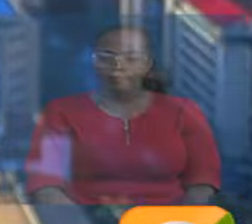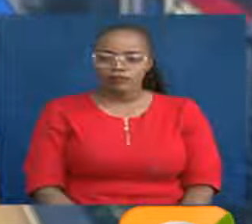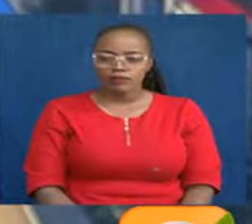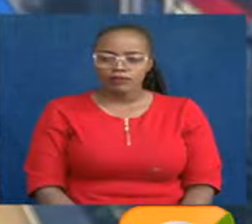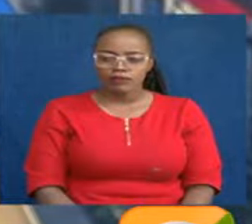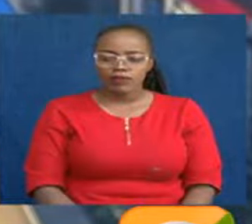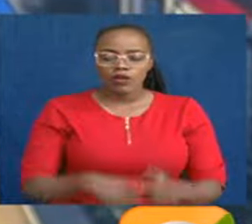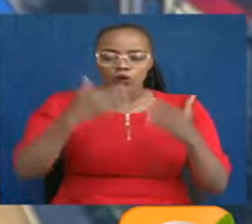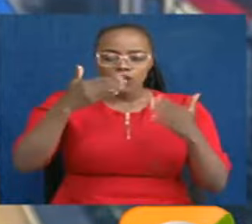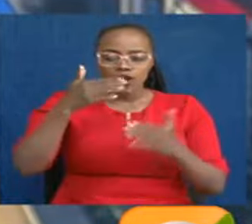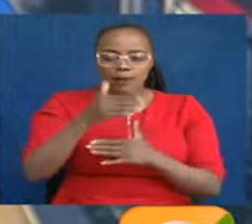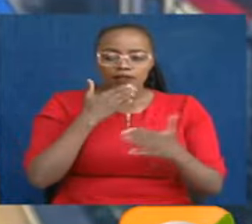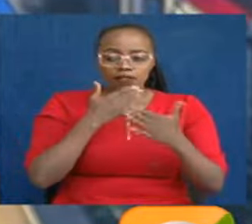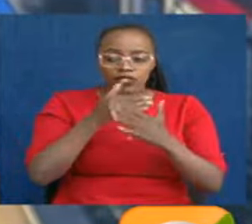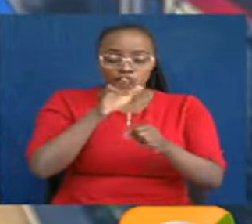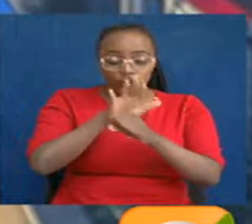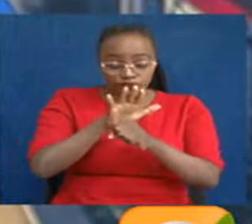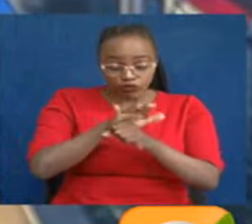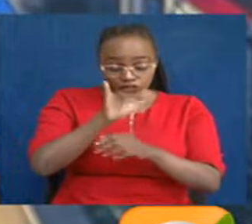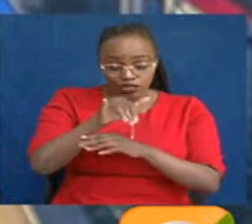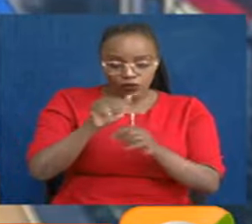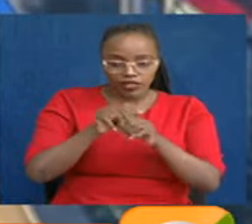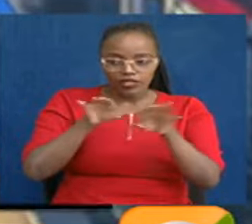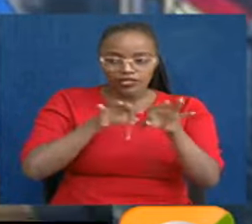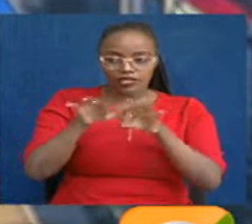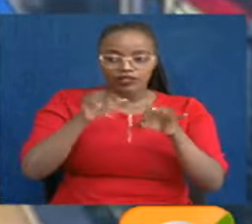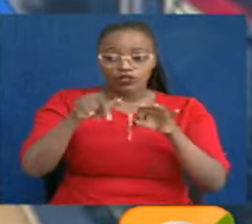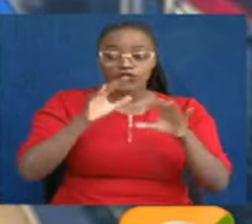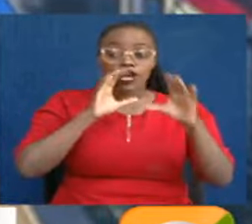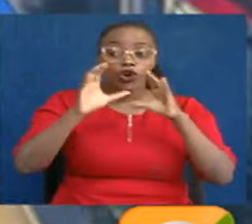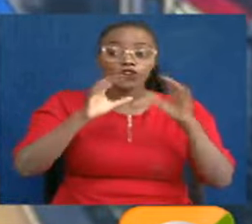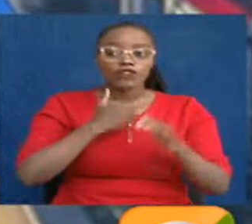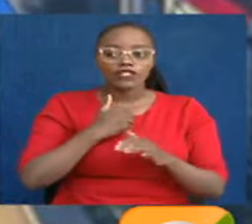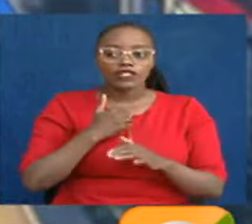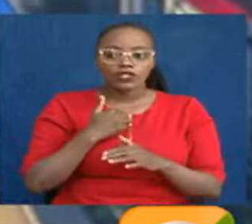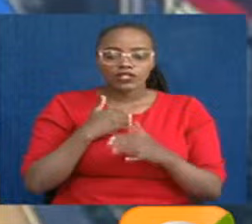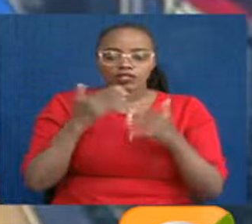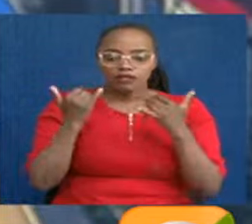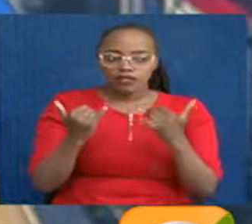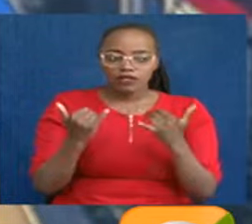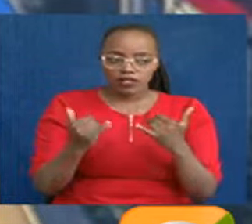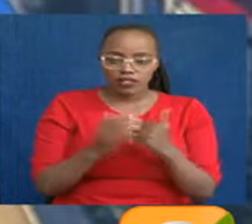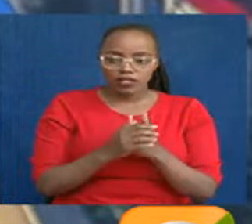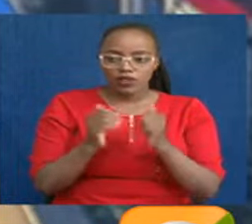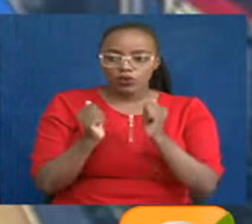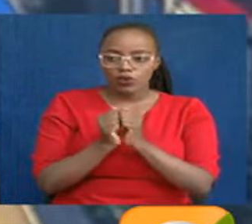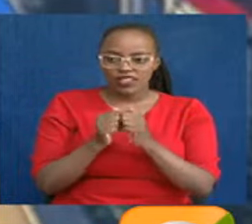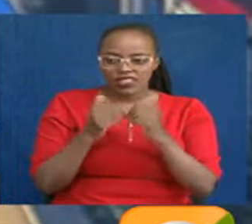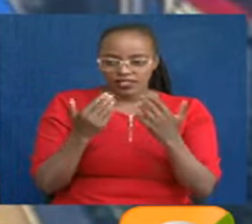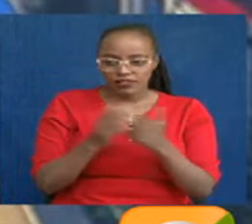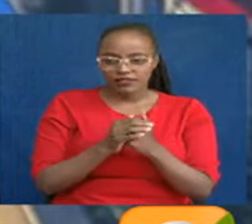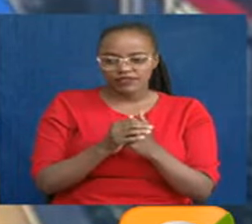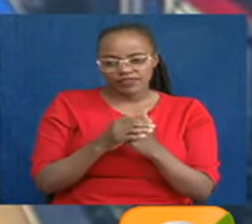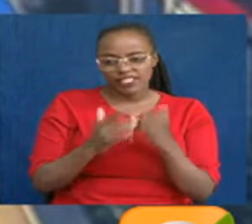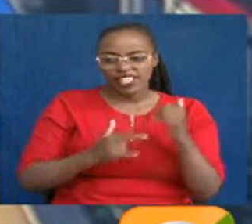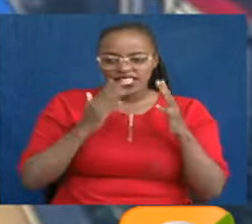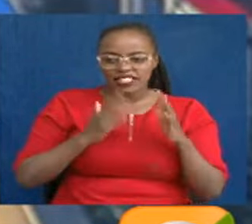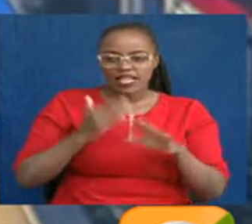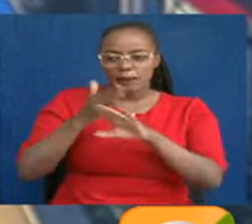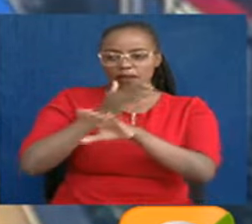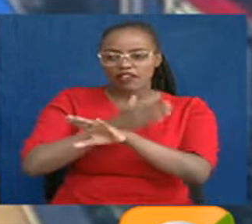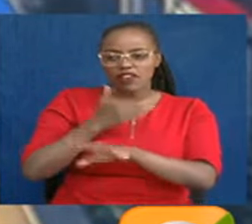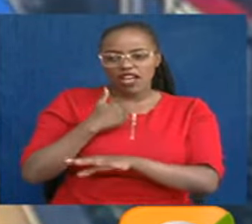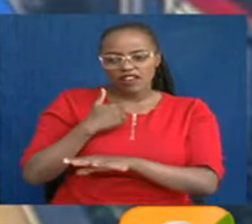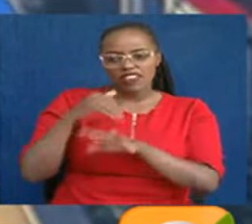Welcome back. Thank you for staying with us on The Explainer. We're having a conversation now with guests that we have had here on